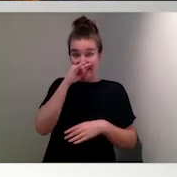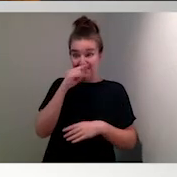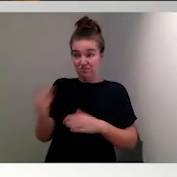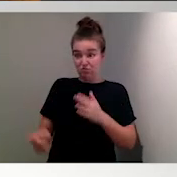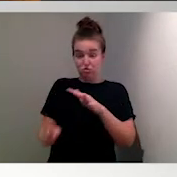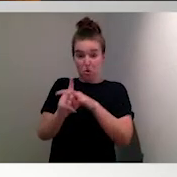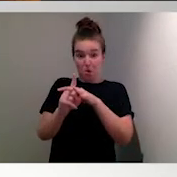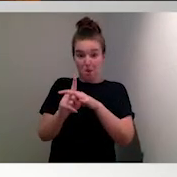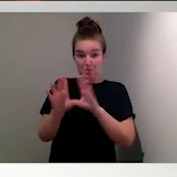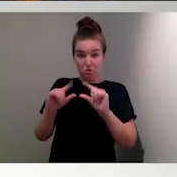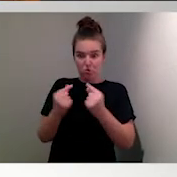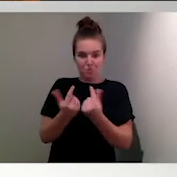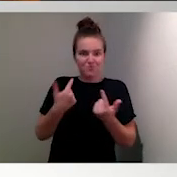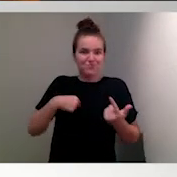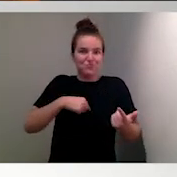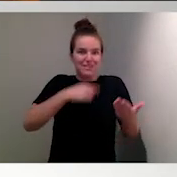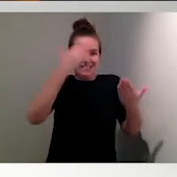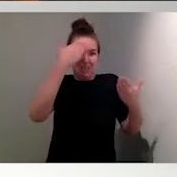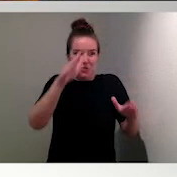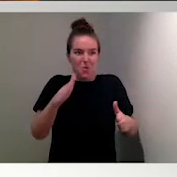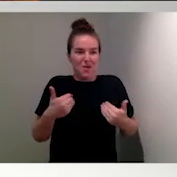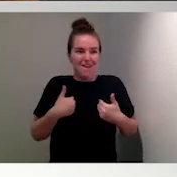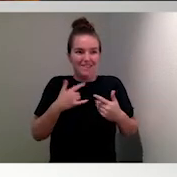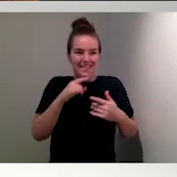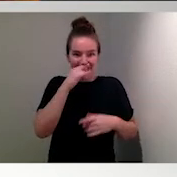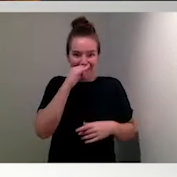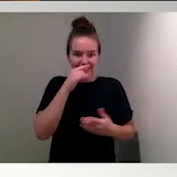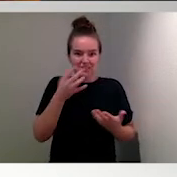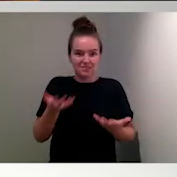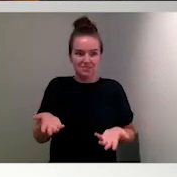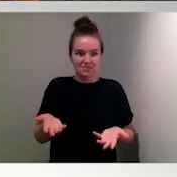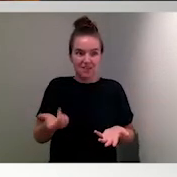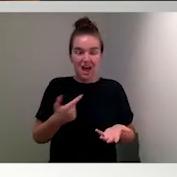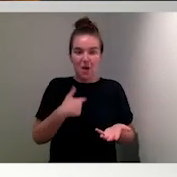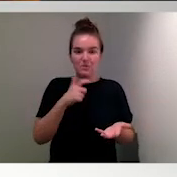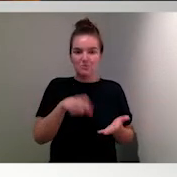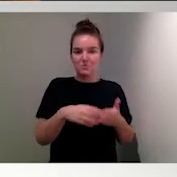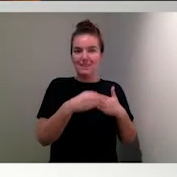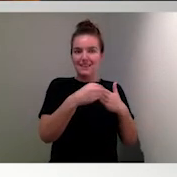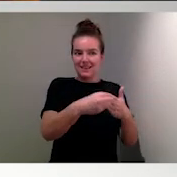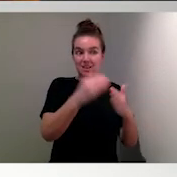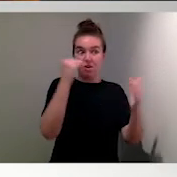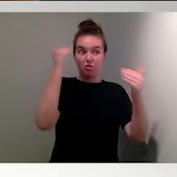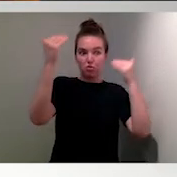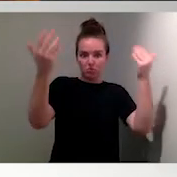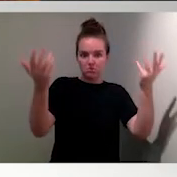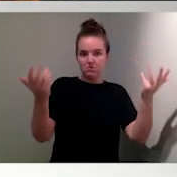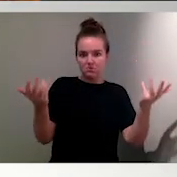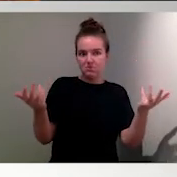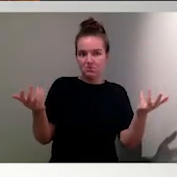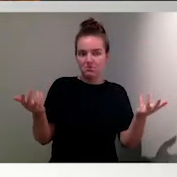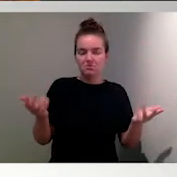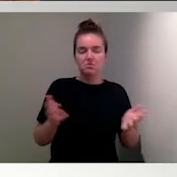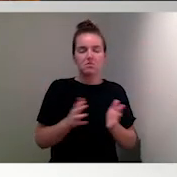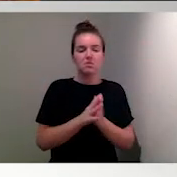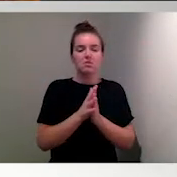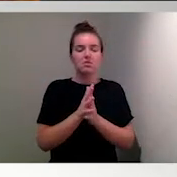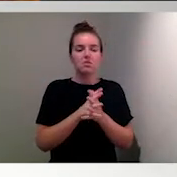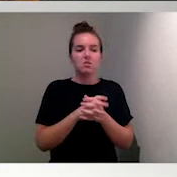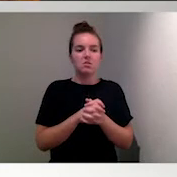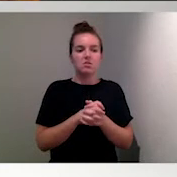I was supposed to be just leading adults, I guess, so it led me to build a